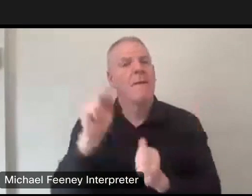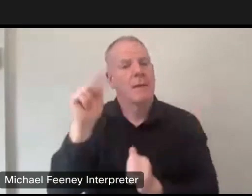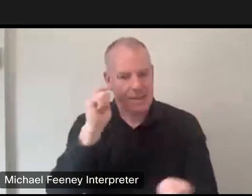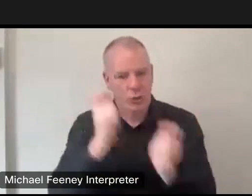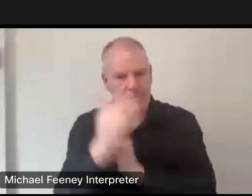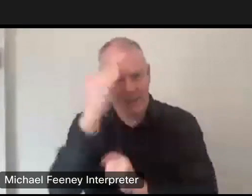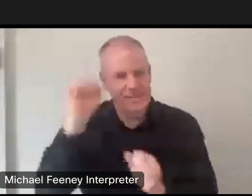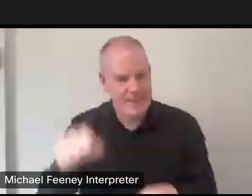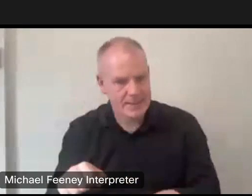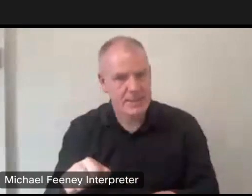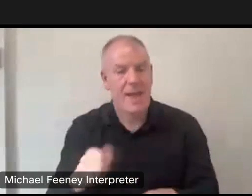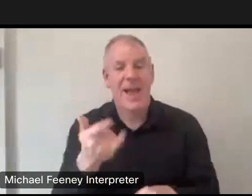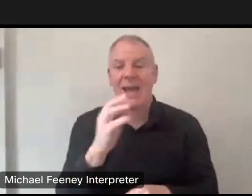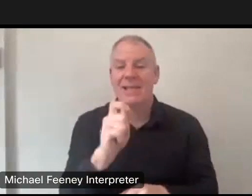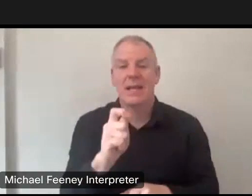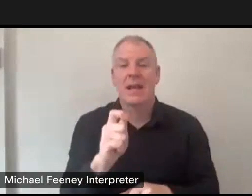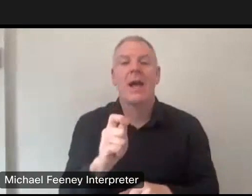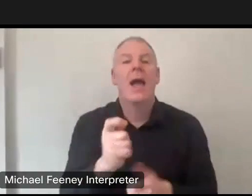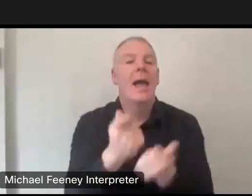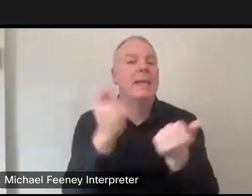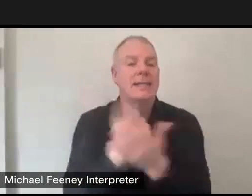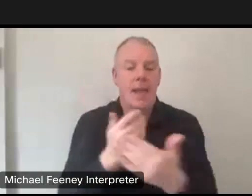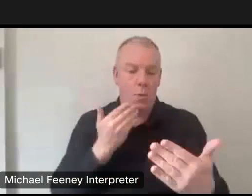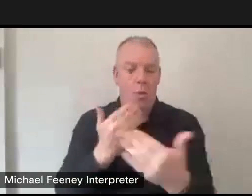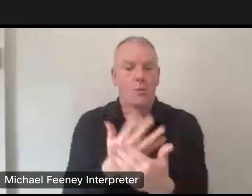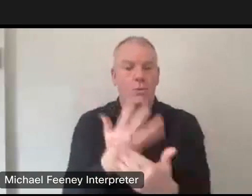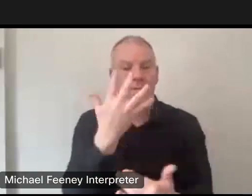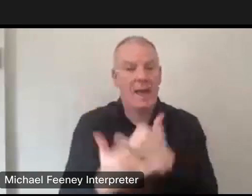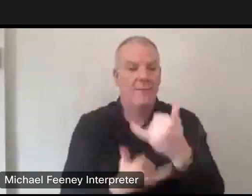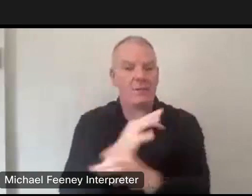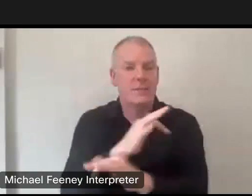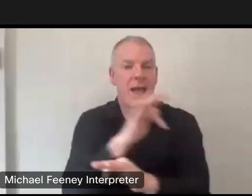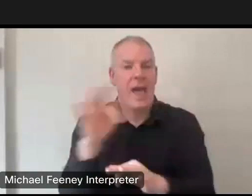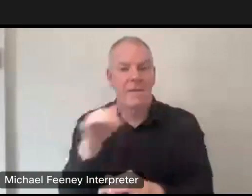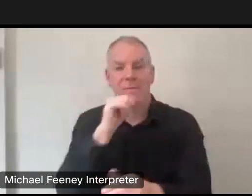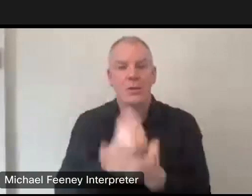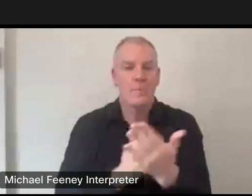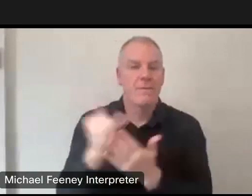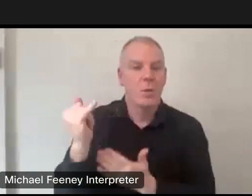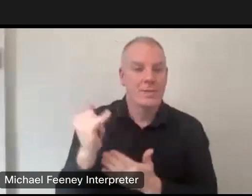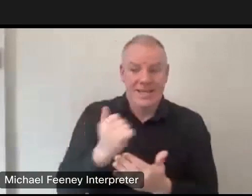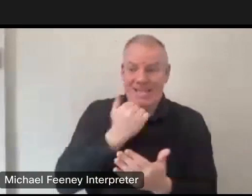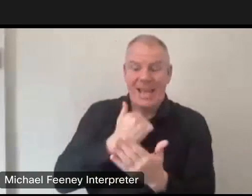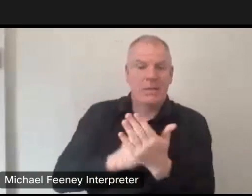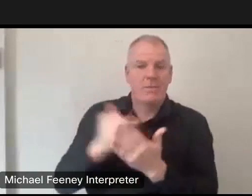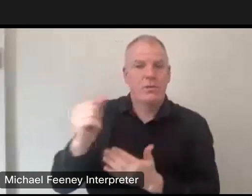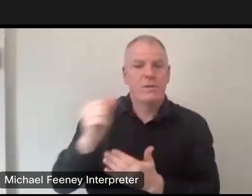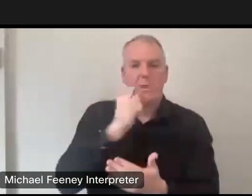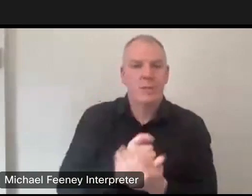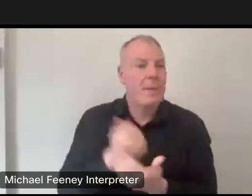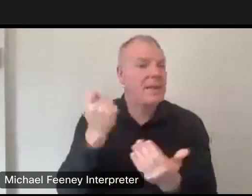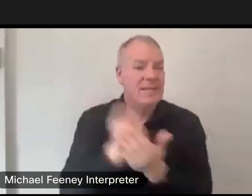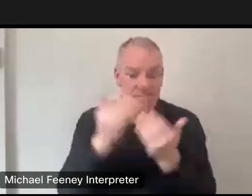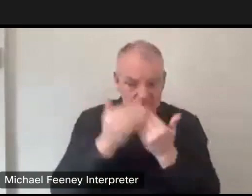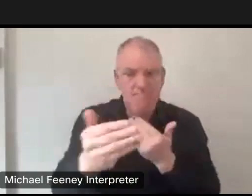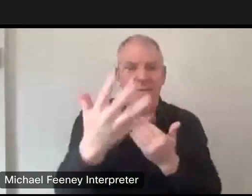their mind under the Act any time within 5 years of their initial refusal, of the date of that initial refusal. So at any time during that 5